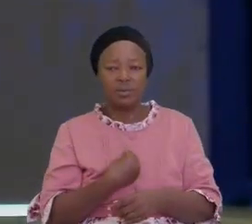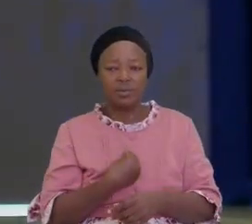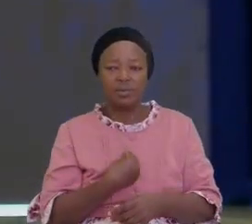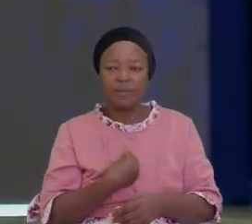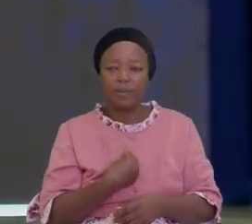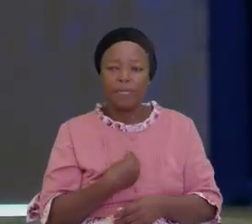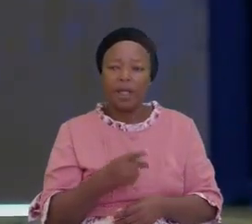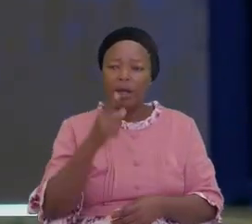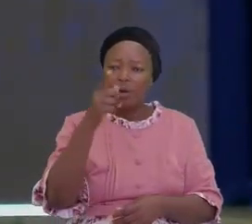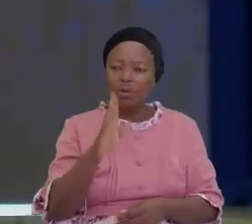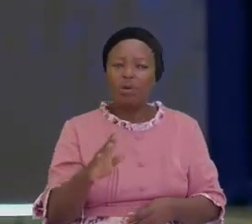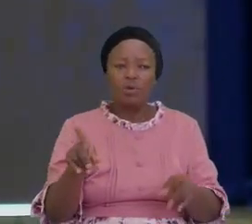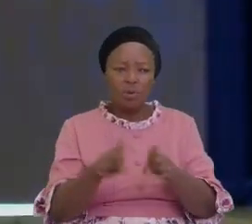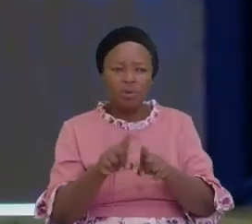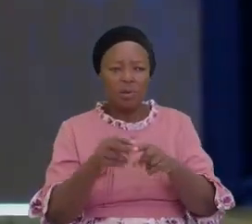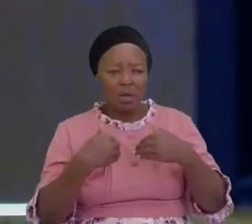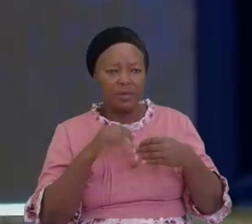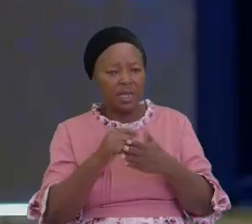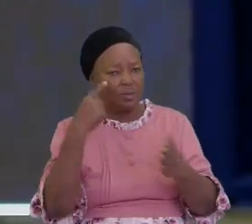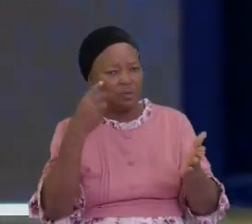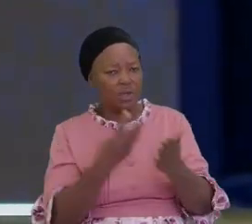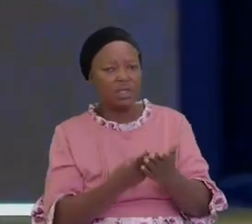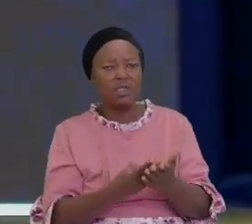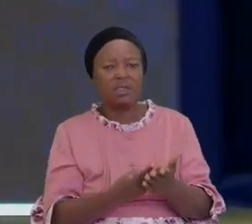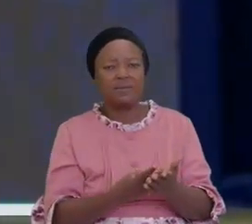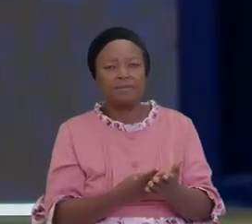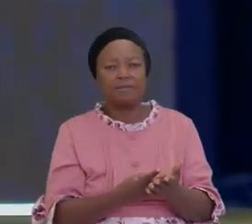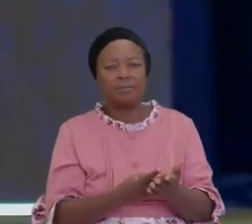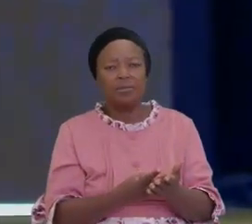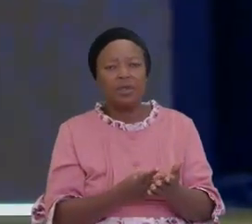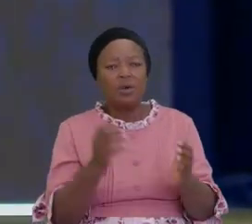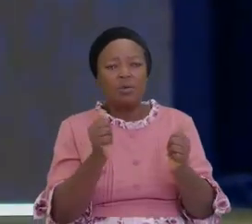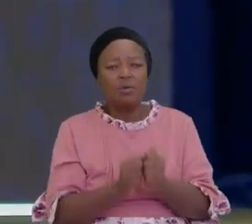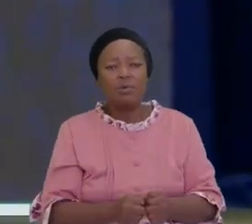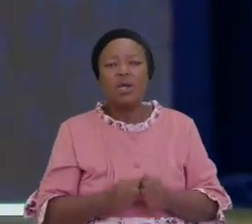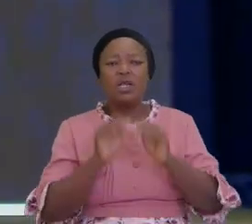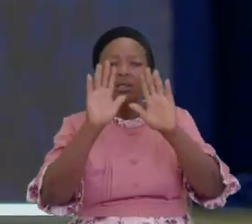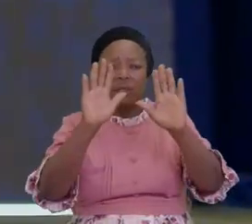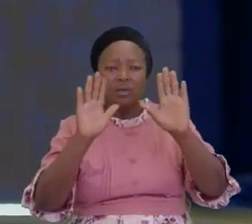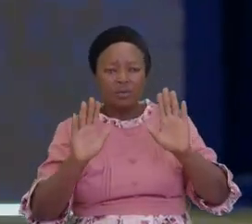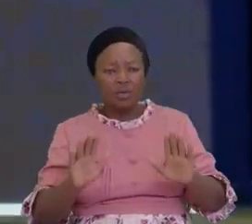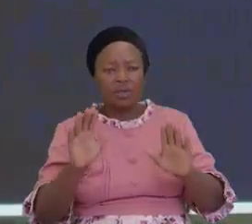God also bearing them witness with signs and wonders.